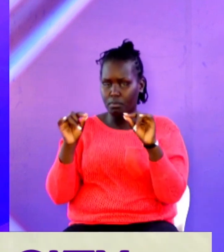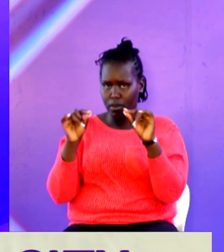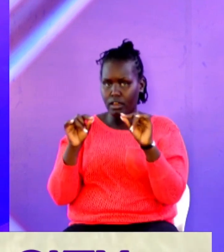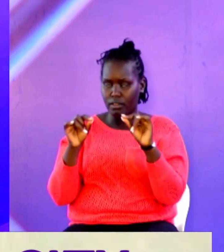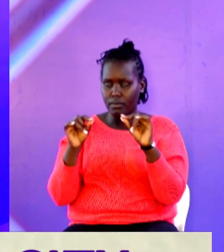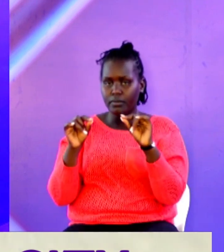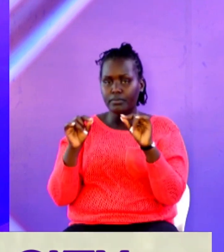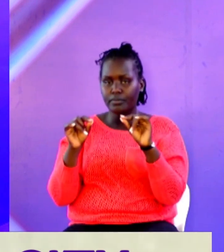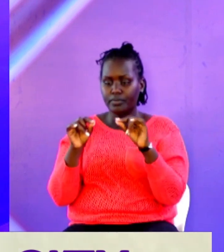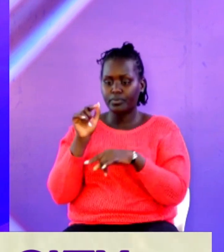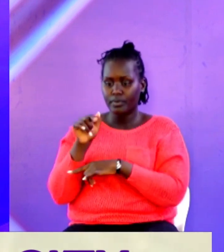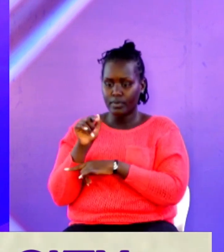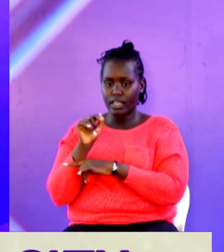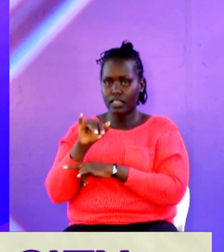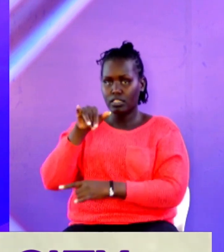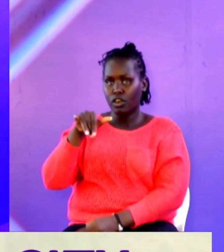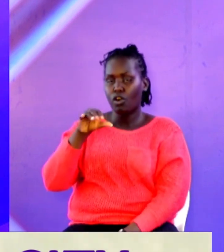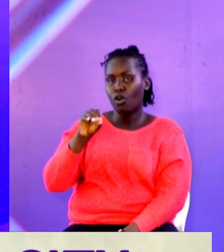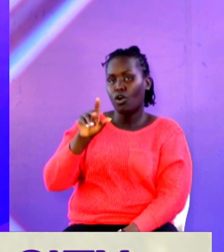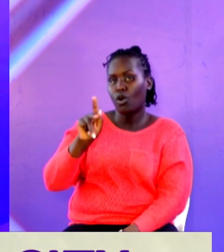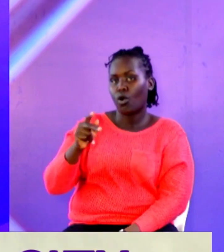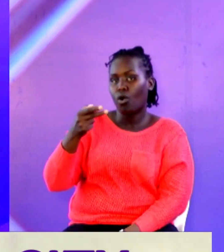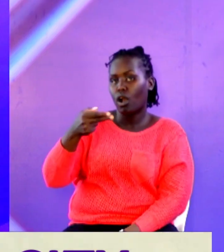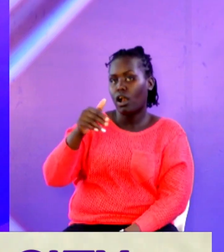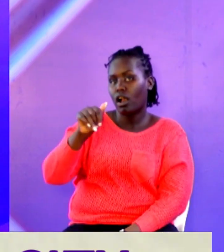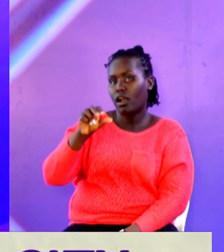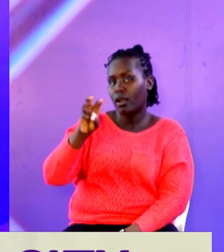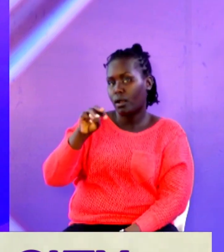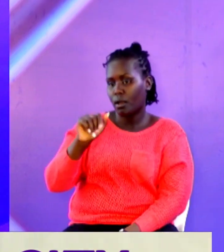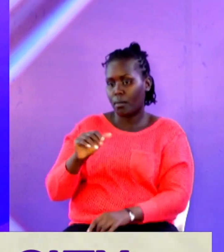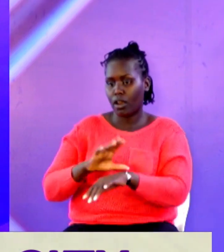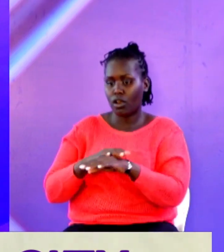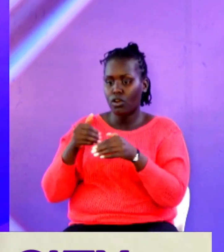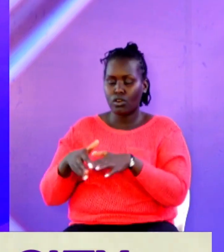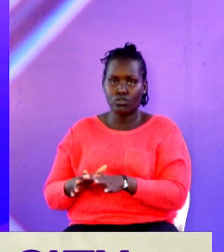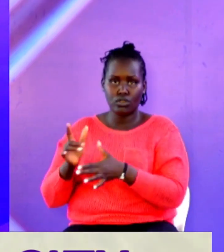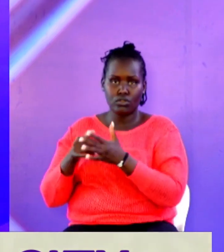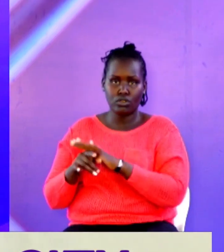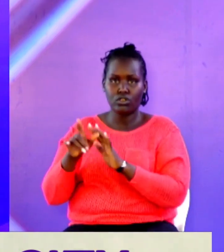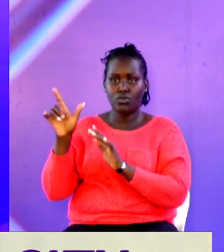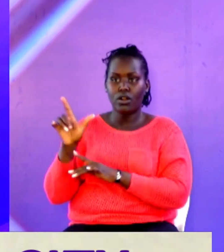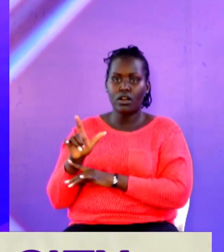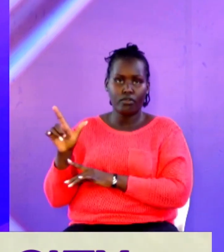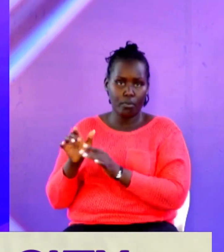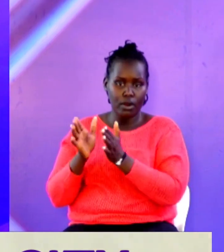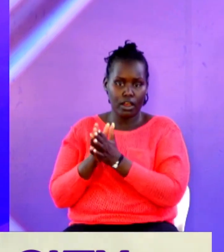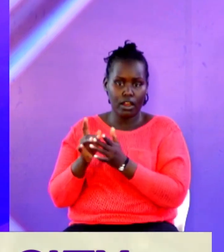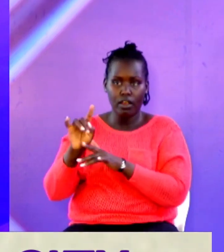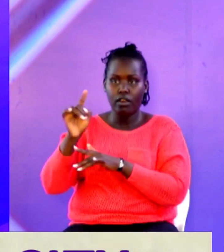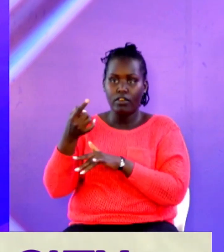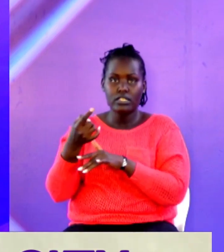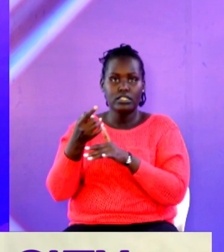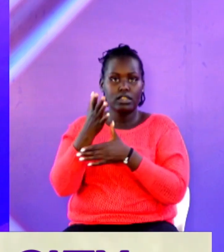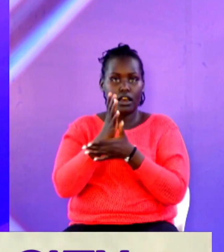FM. This Yokohama club managed to lose to Liverpool, and of course in the first half they